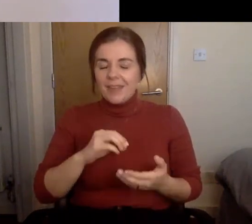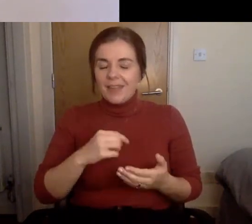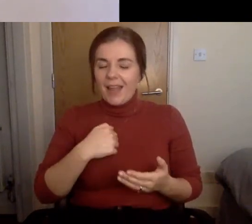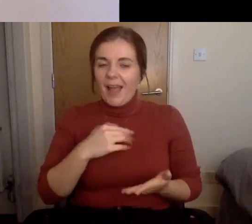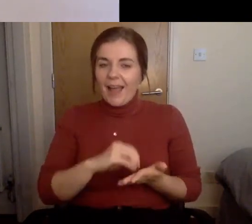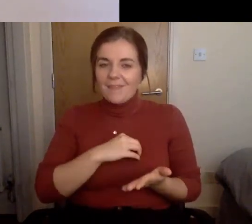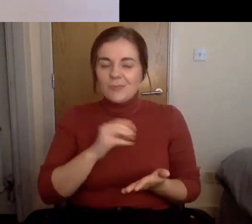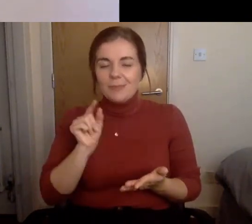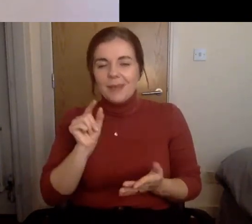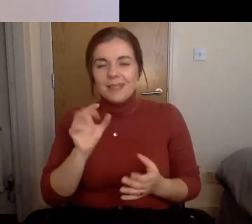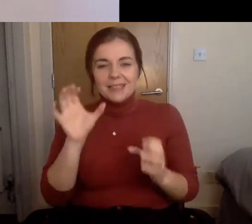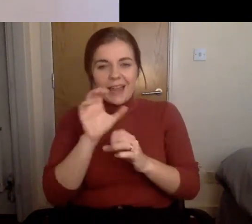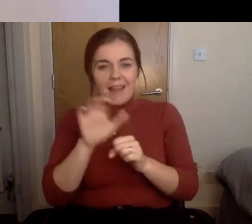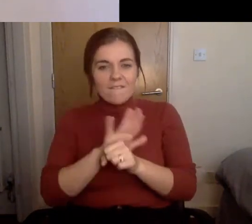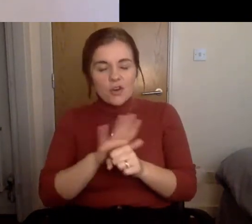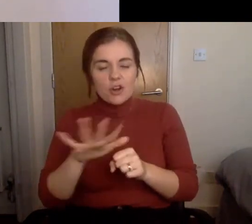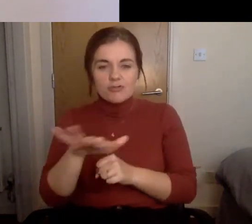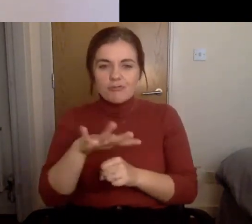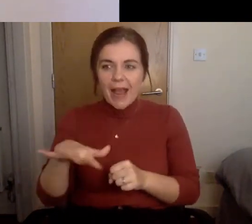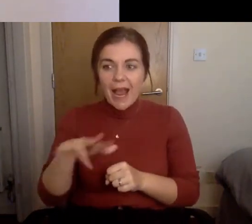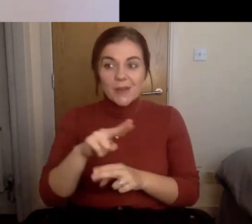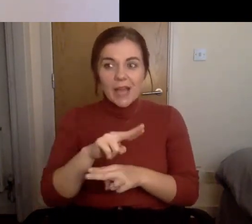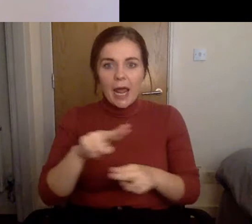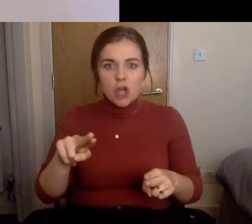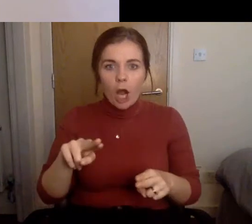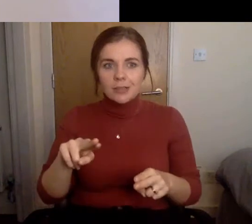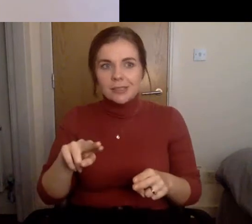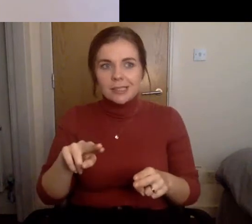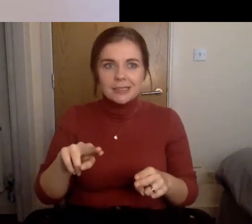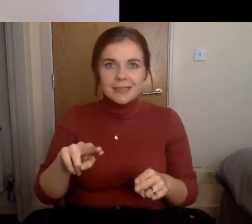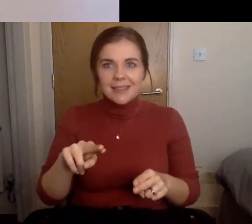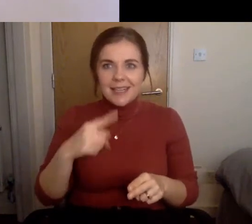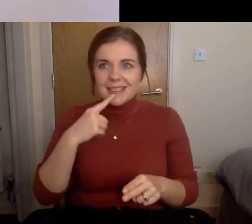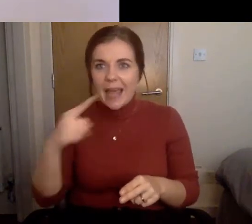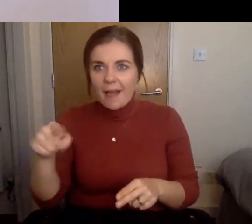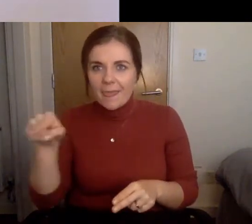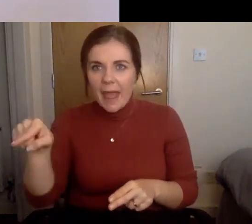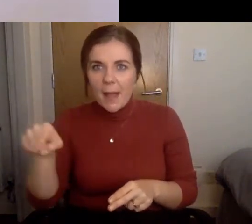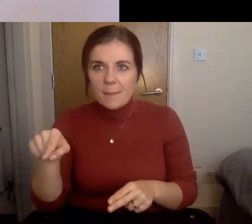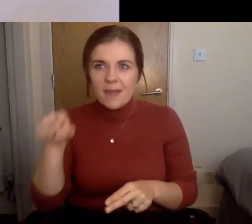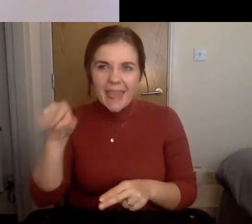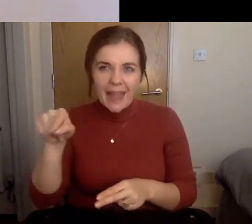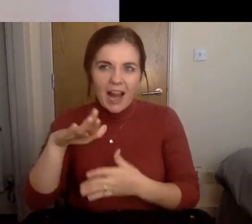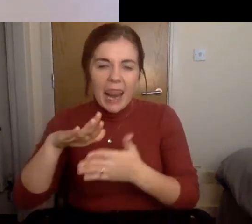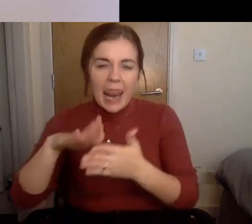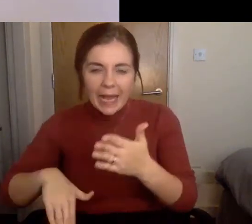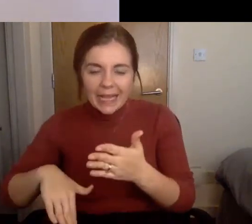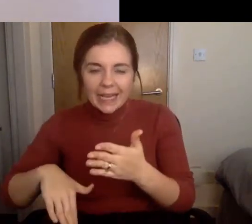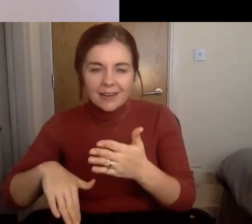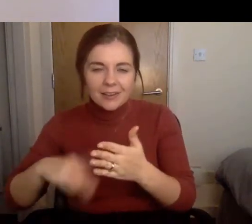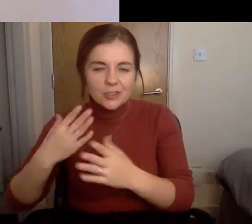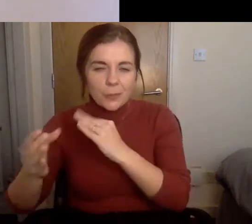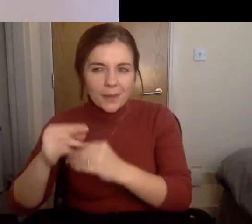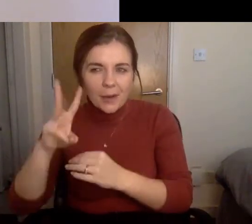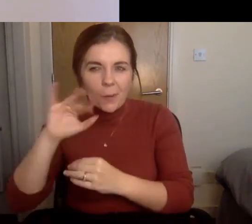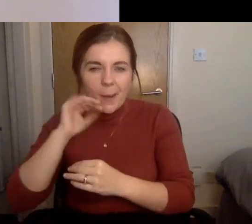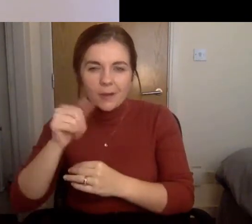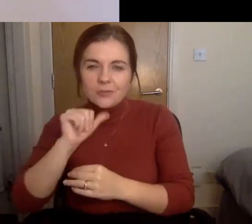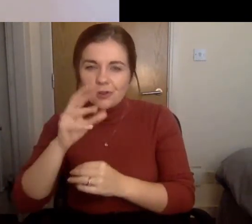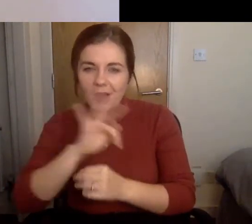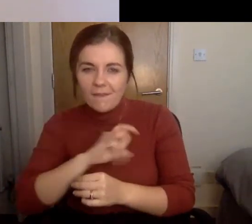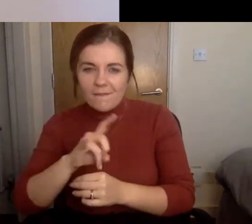careful around and not insinuate that that they're lacking something because they don't have a faith